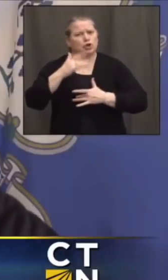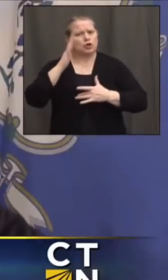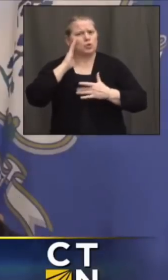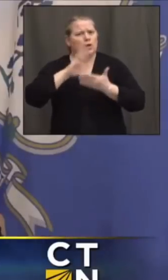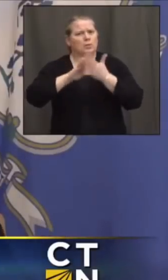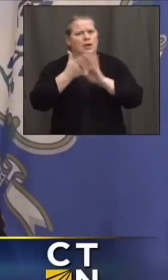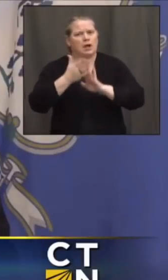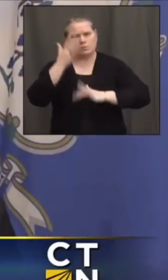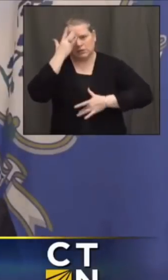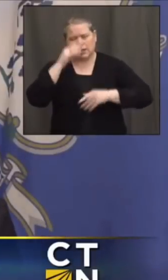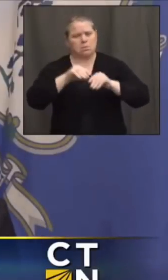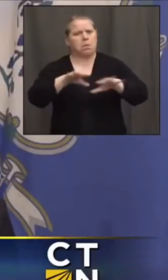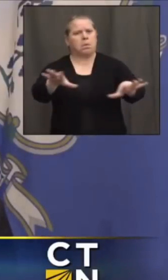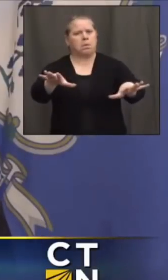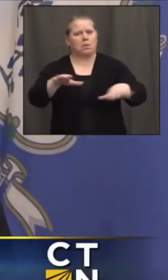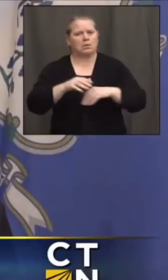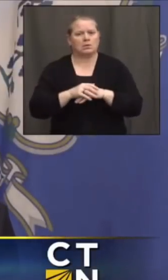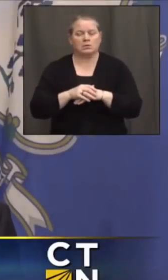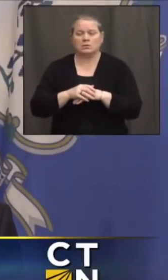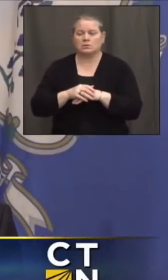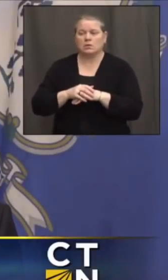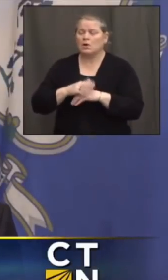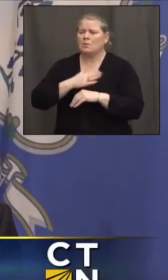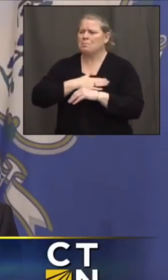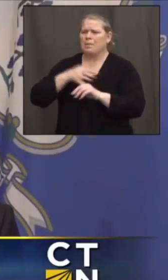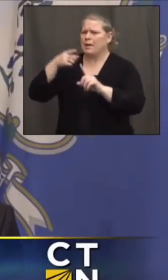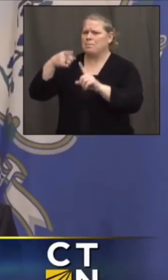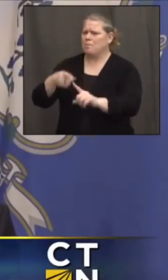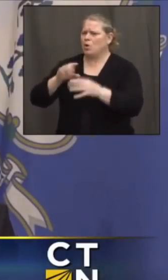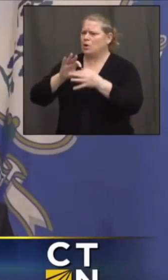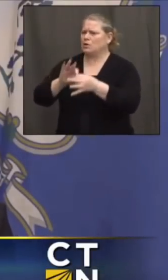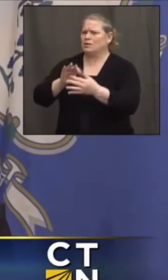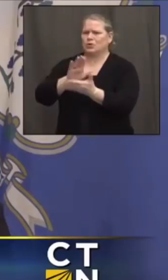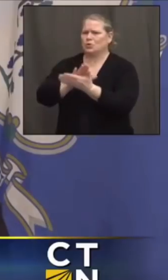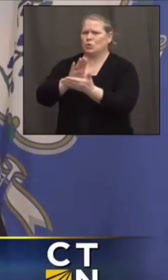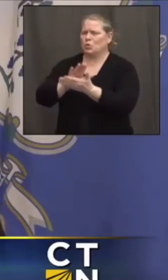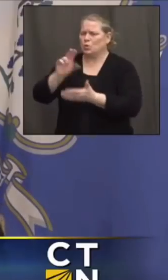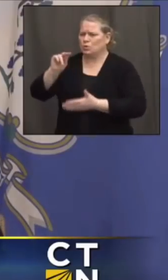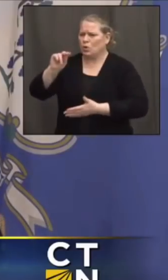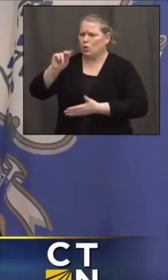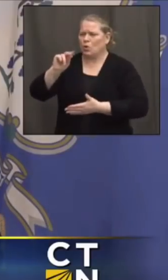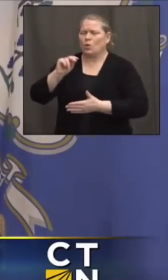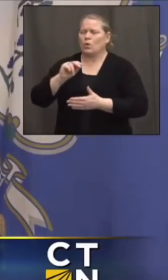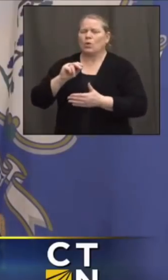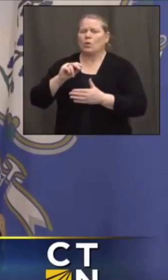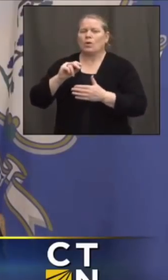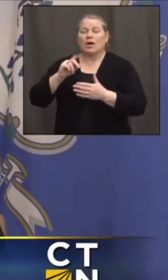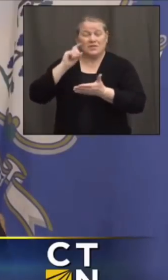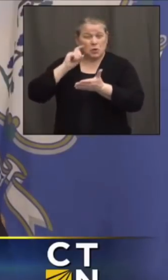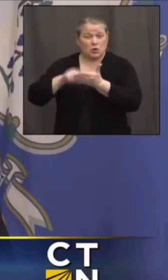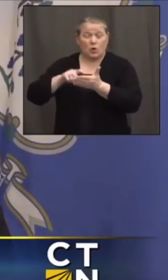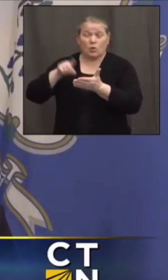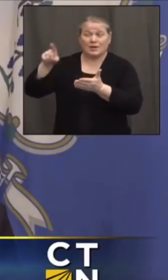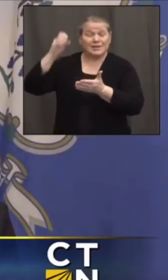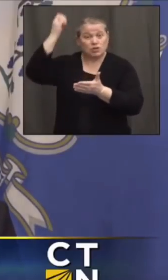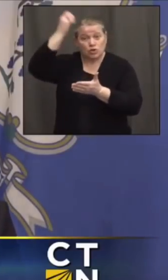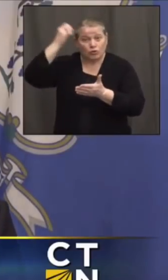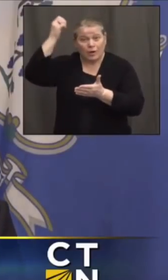with the schools opening further. I think you're finding in Europe as well as the United States, schools being open is